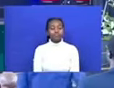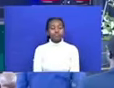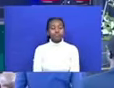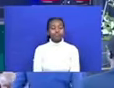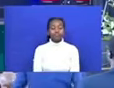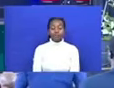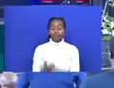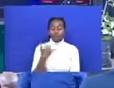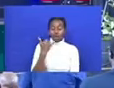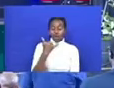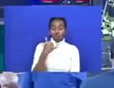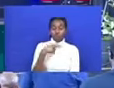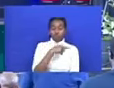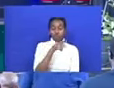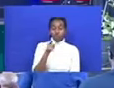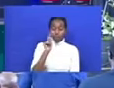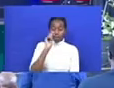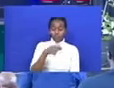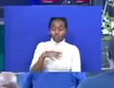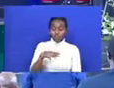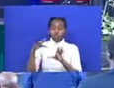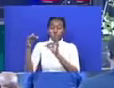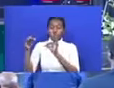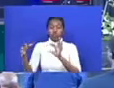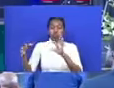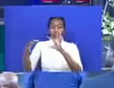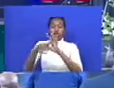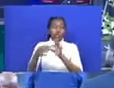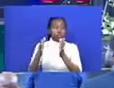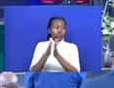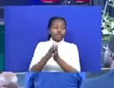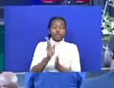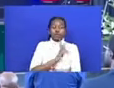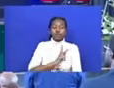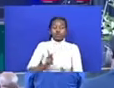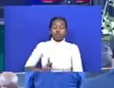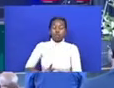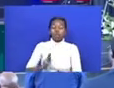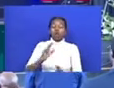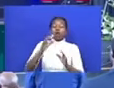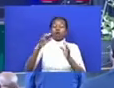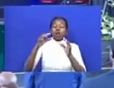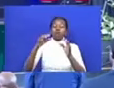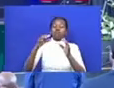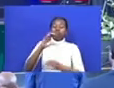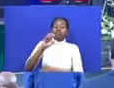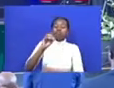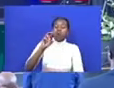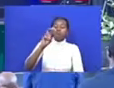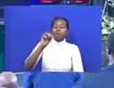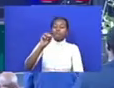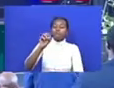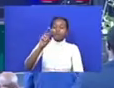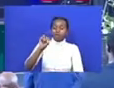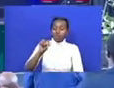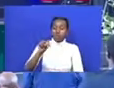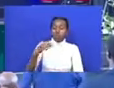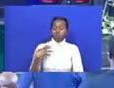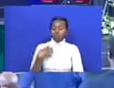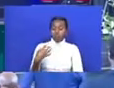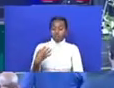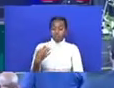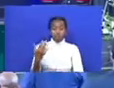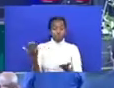So go and join Kingdom Commonwealth, because this is what I'll be doing for the next 10 years. Is going around the world